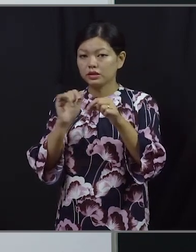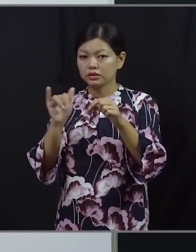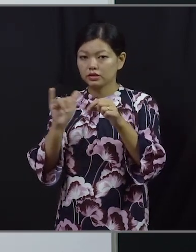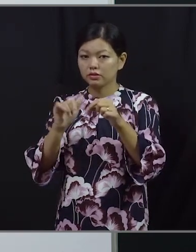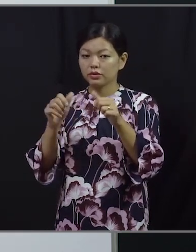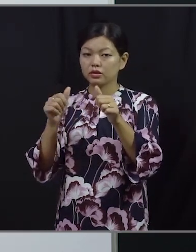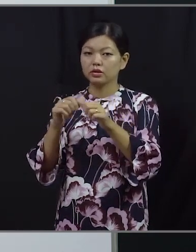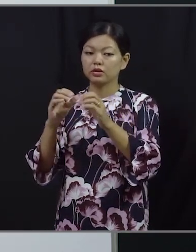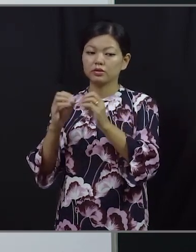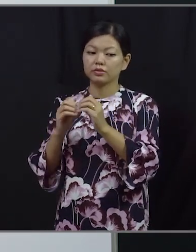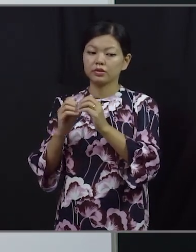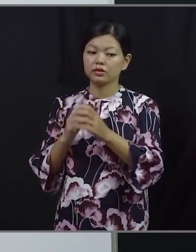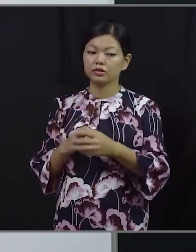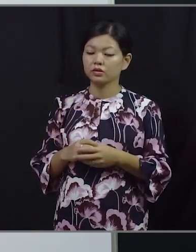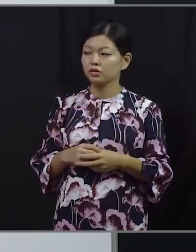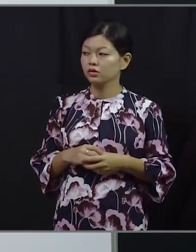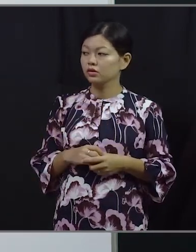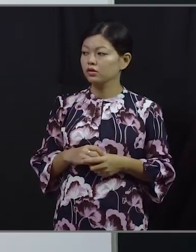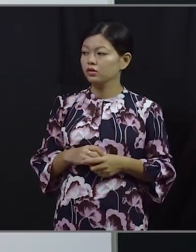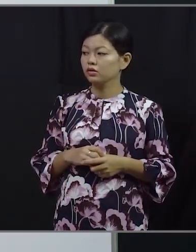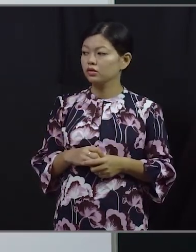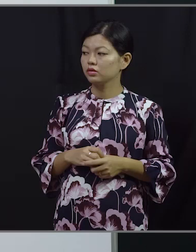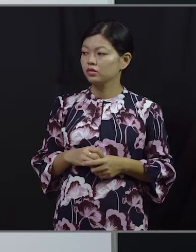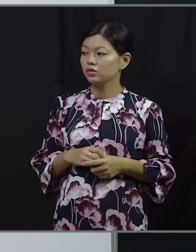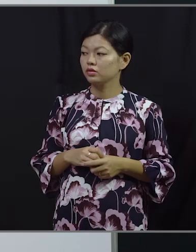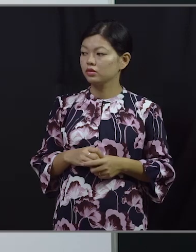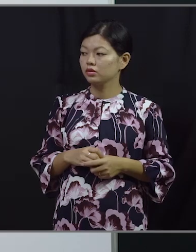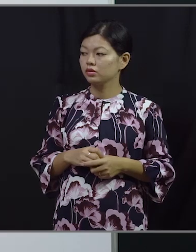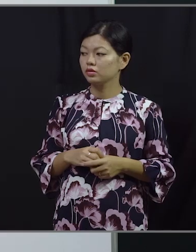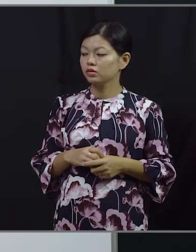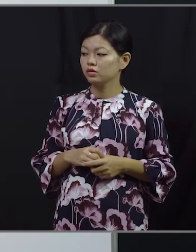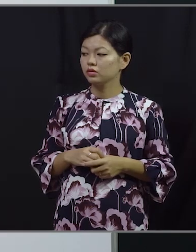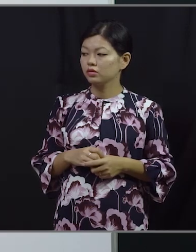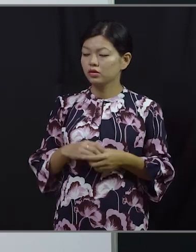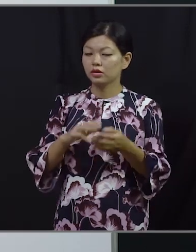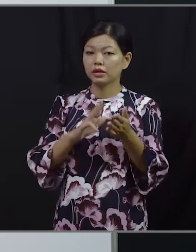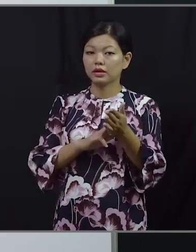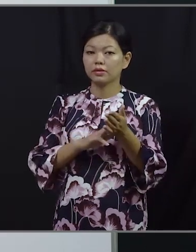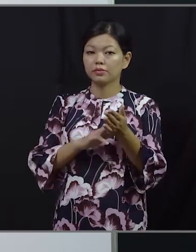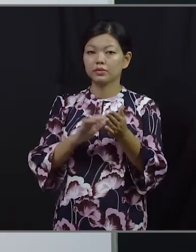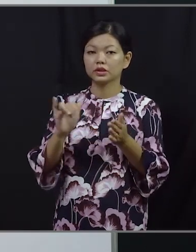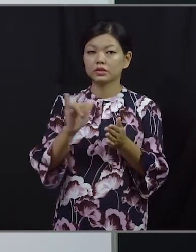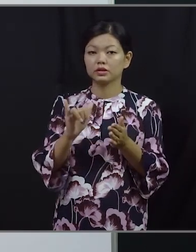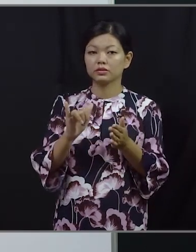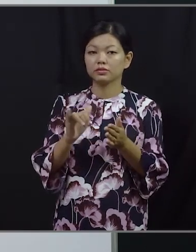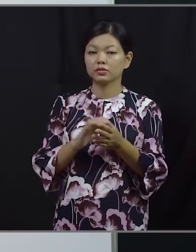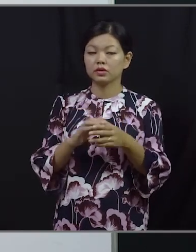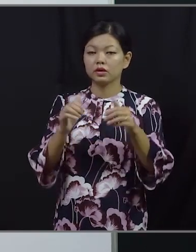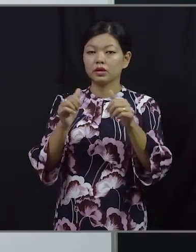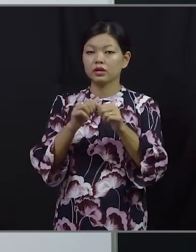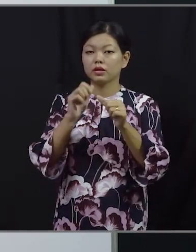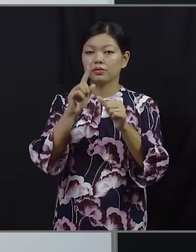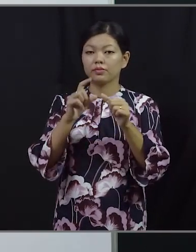I'll cancel out these two. Okay. So from here, I can write M equal to A dash